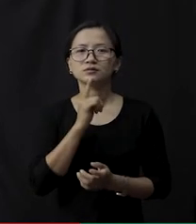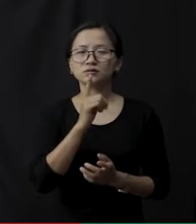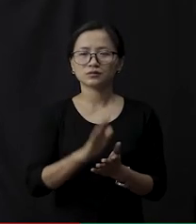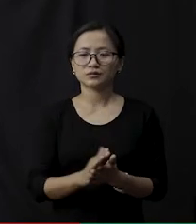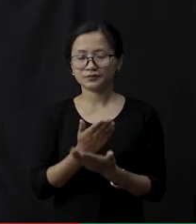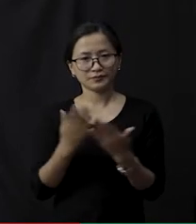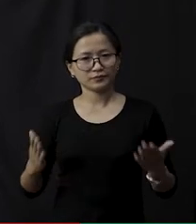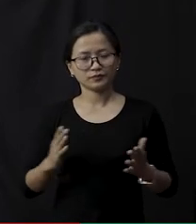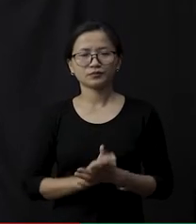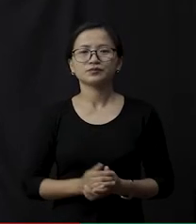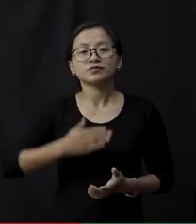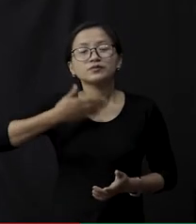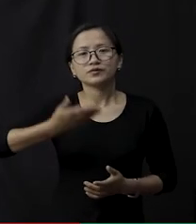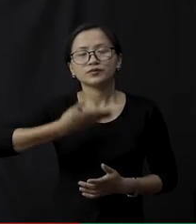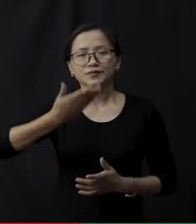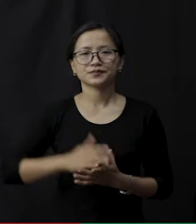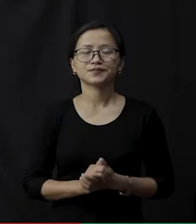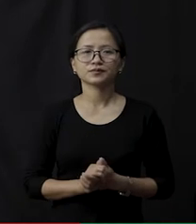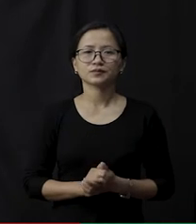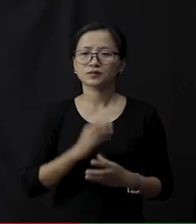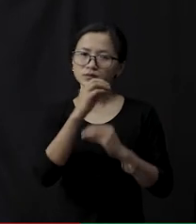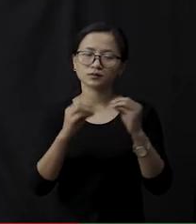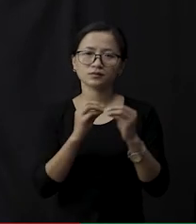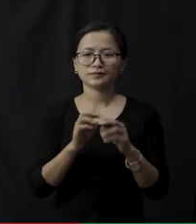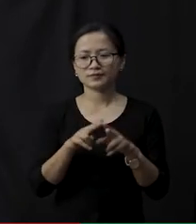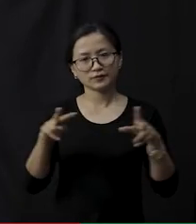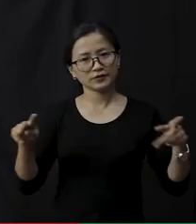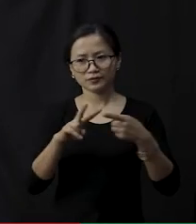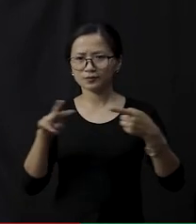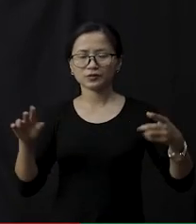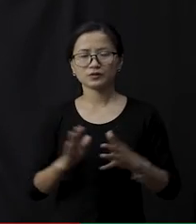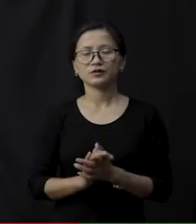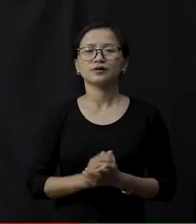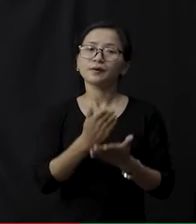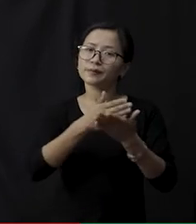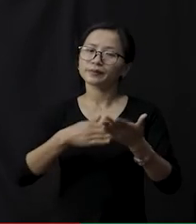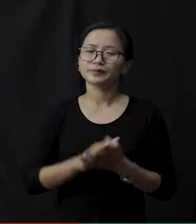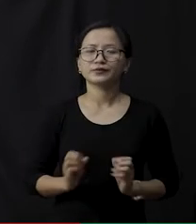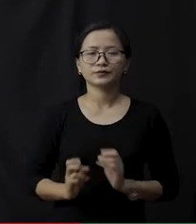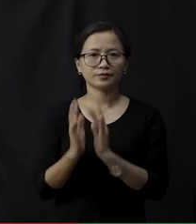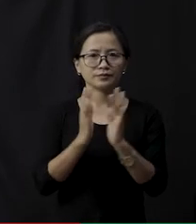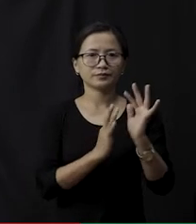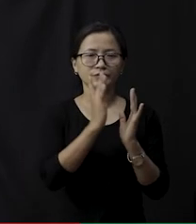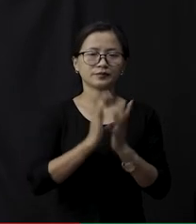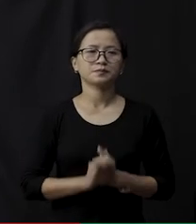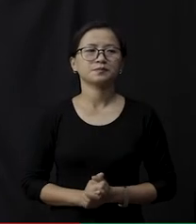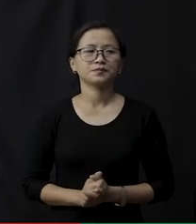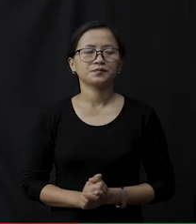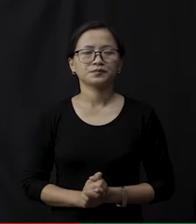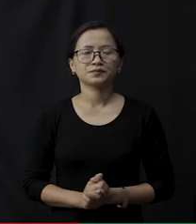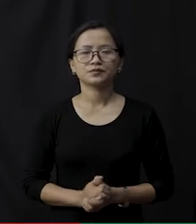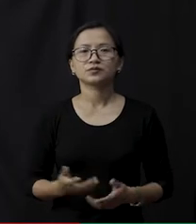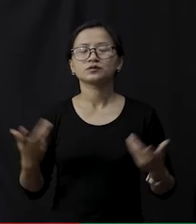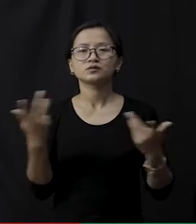that, today I will teach you about different parts of the plant. Okay?